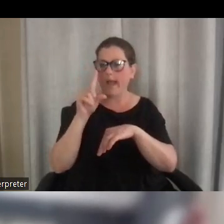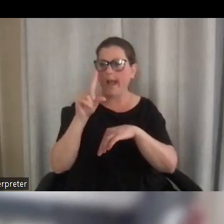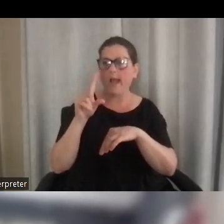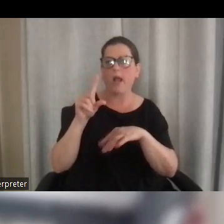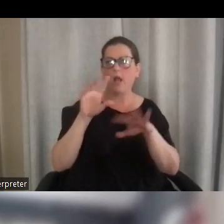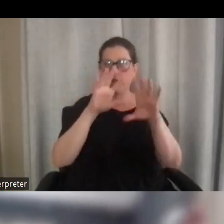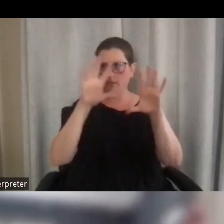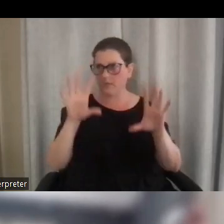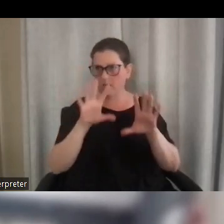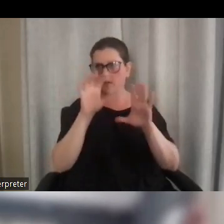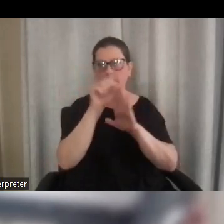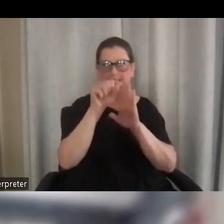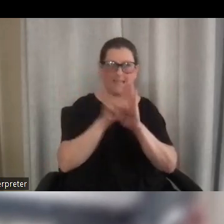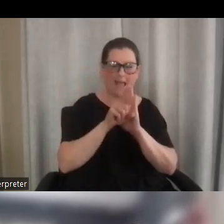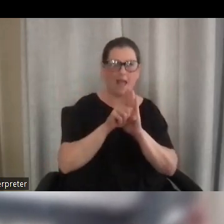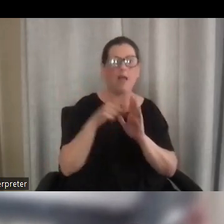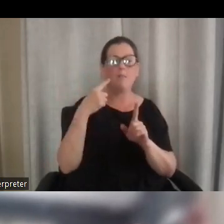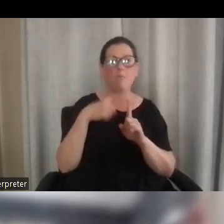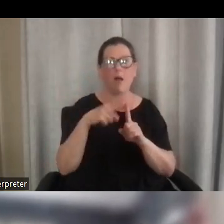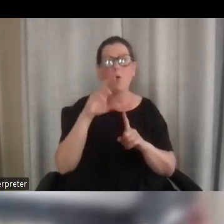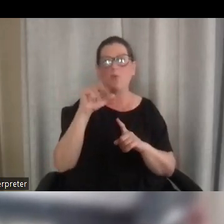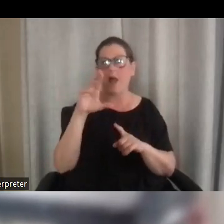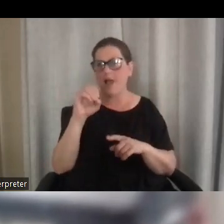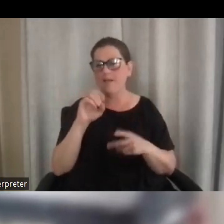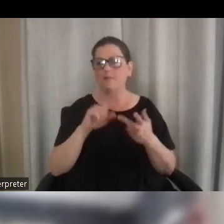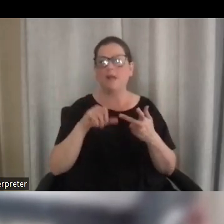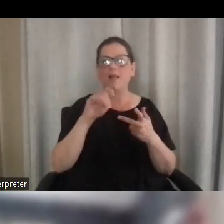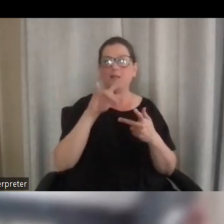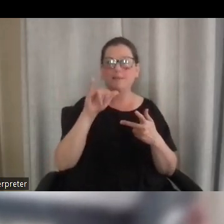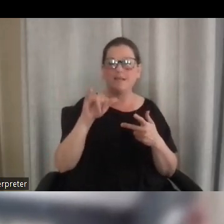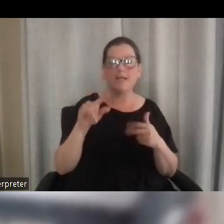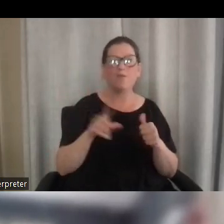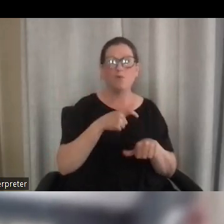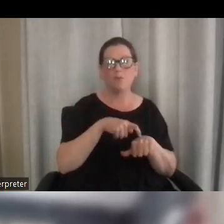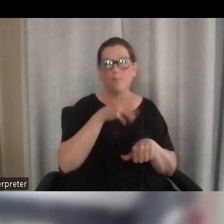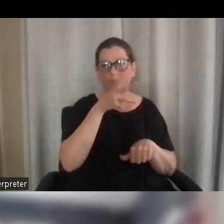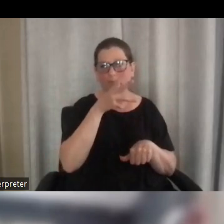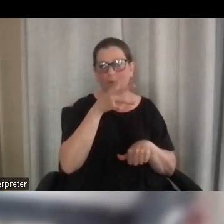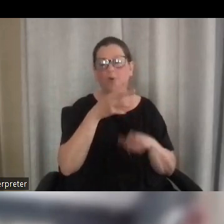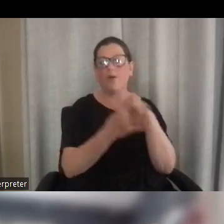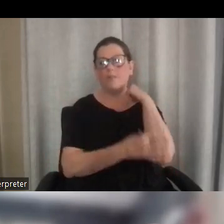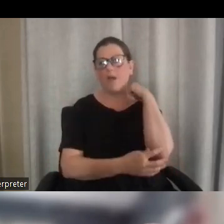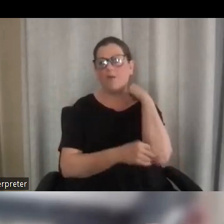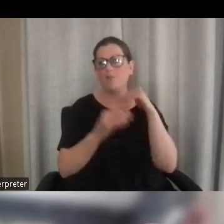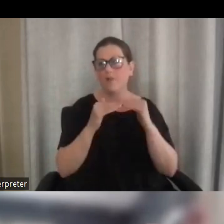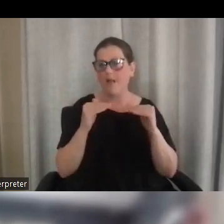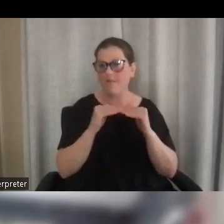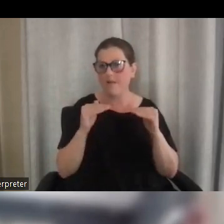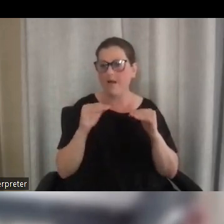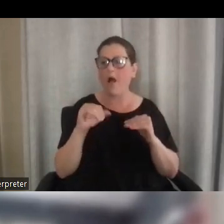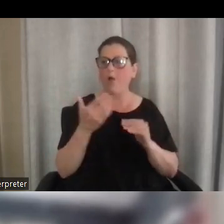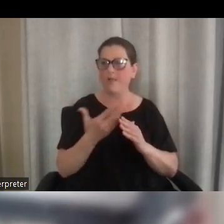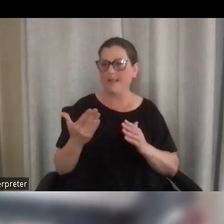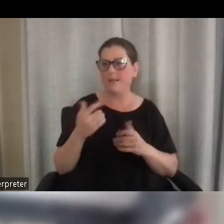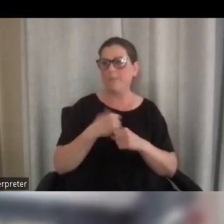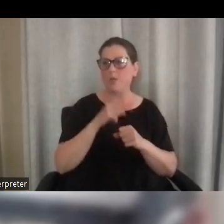stratified across race and ethnicity, around first-time mothers, poverty levels, and some other indicators to make sure we were